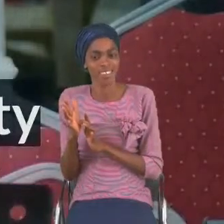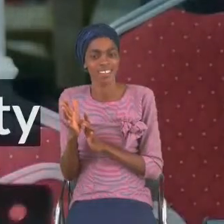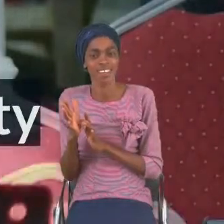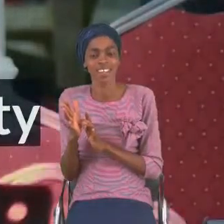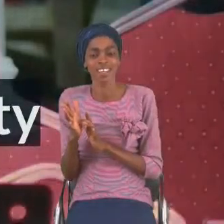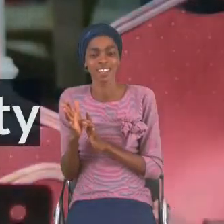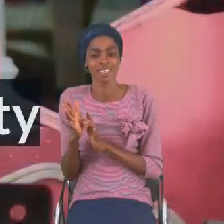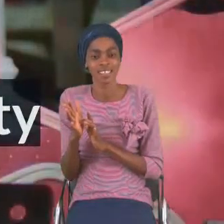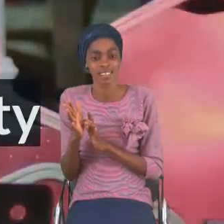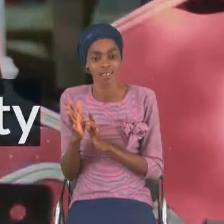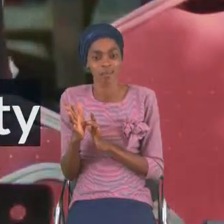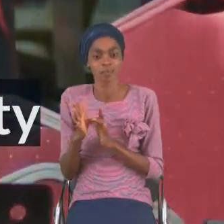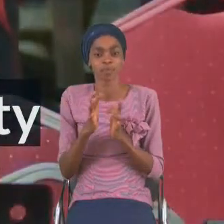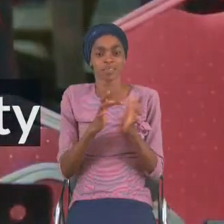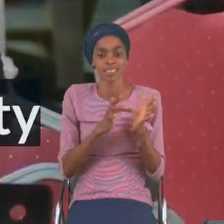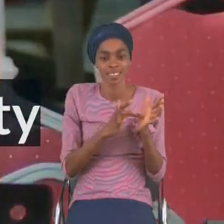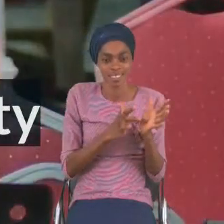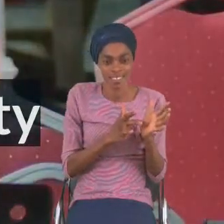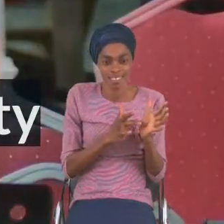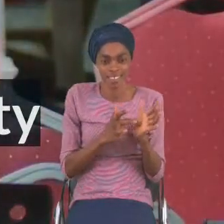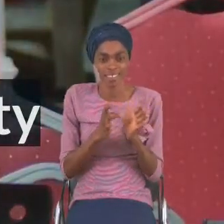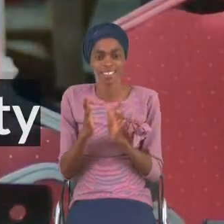Jesus, I say Jesus,